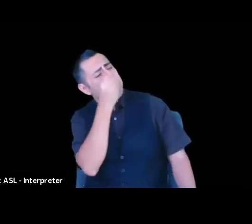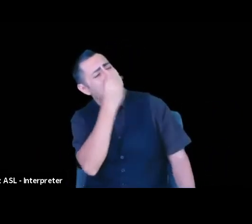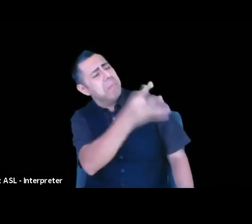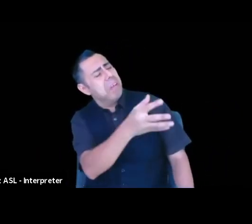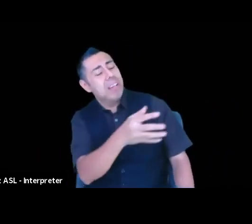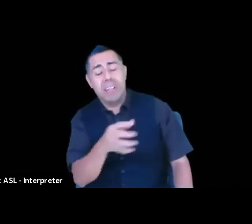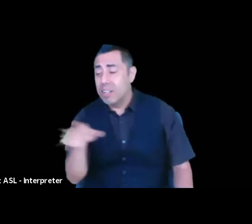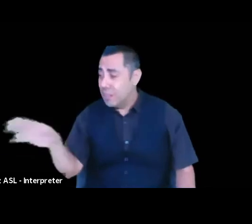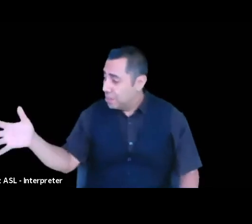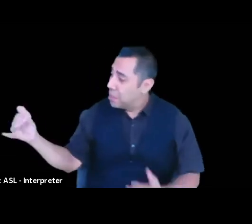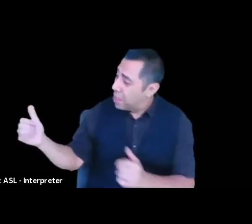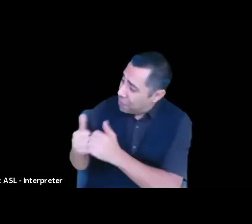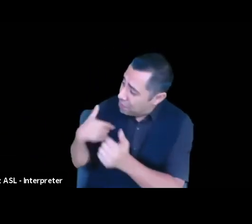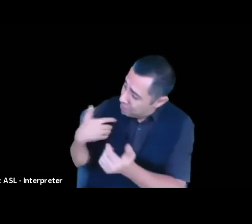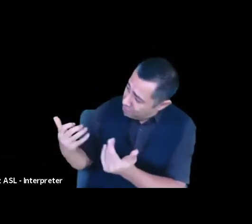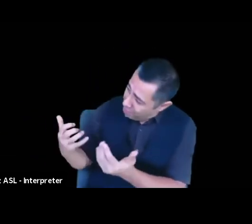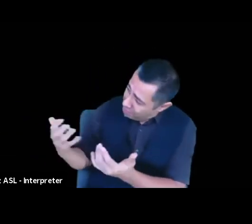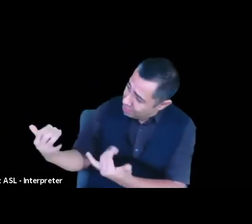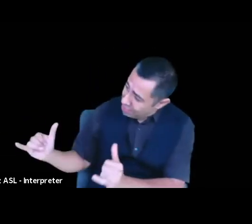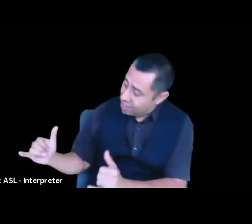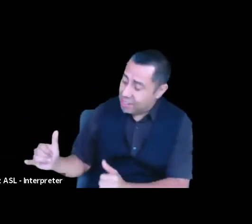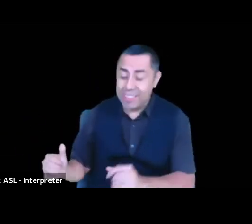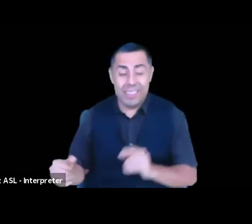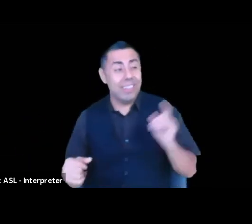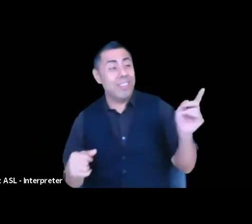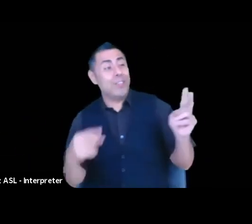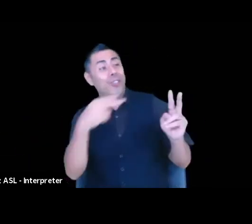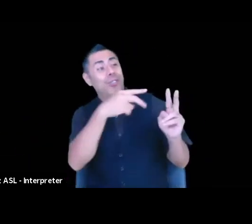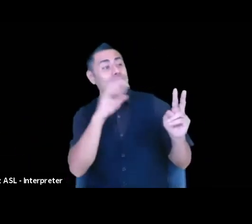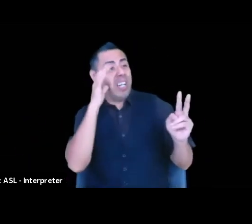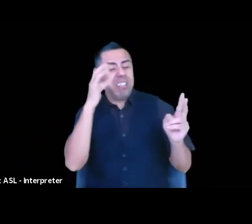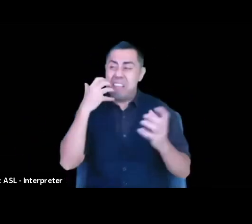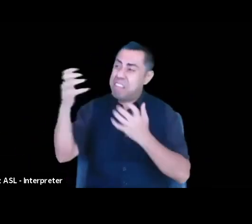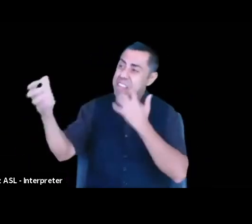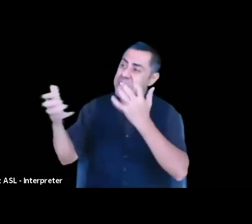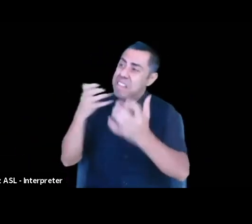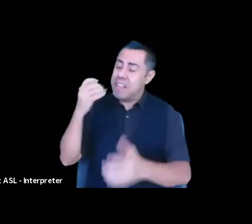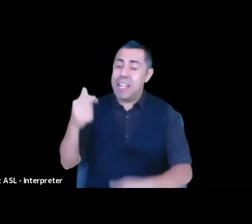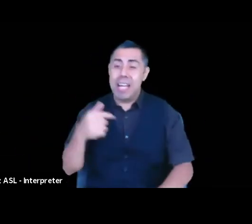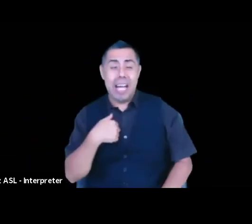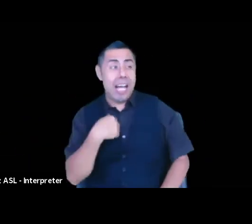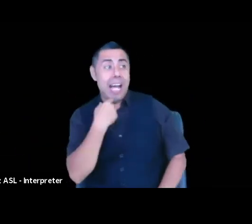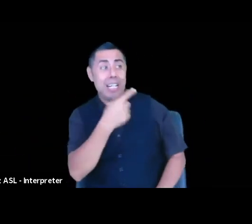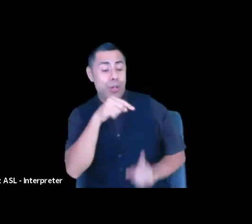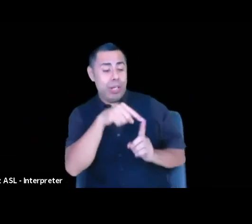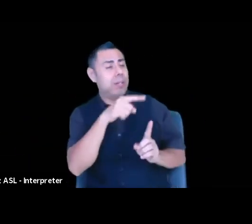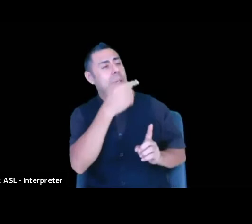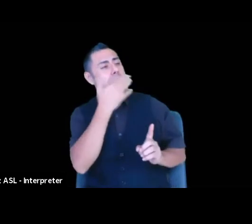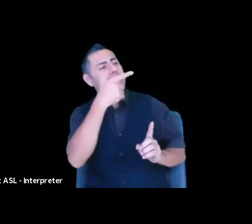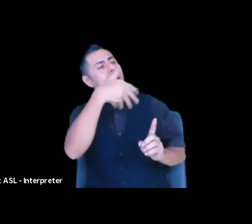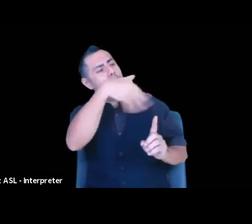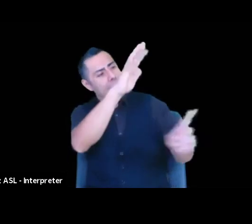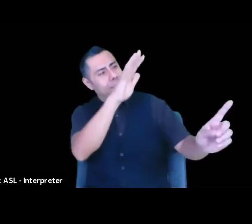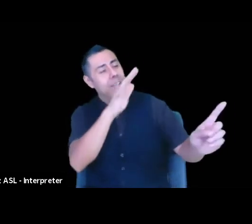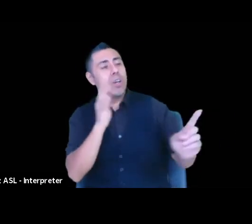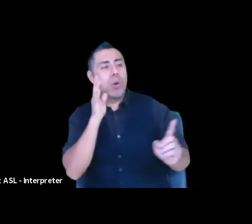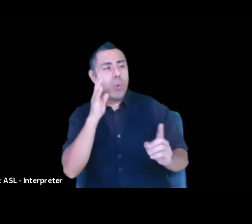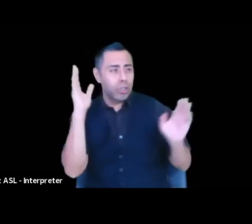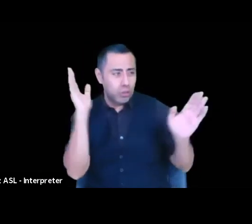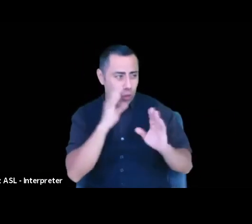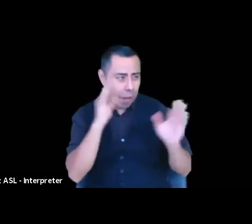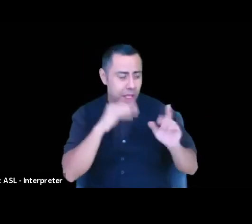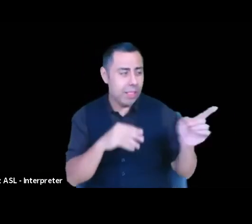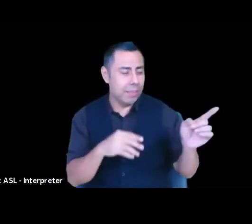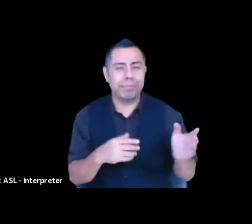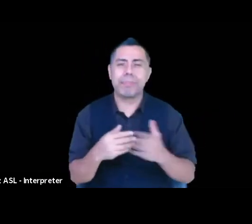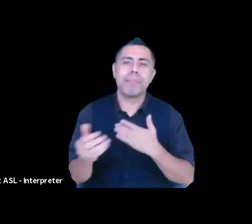cousin started yelling things at him too. And so I told him, you better just leave because you're going to get in trouble. So